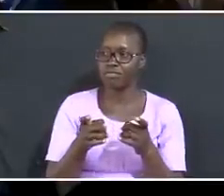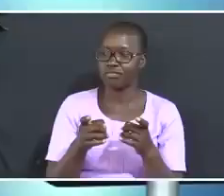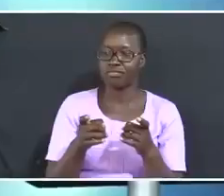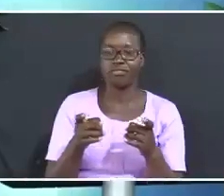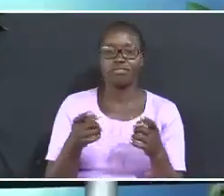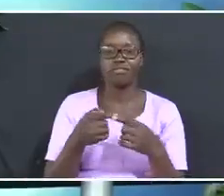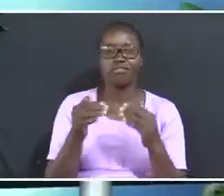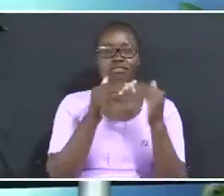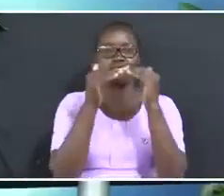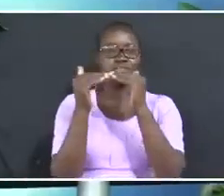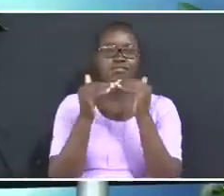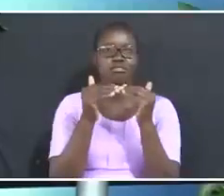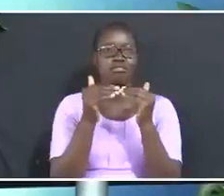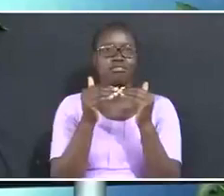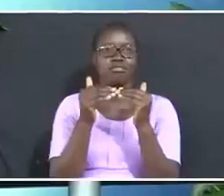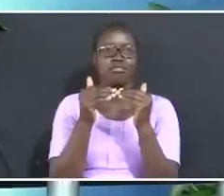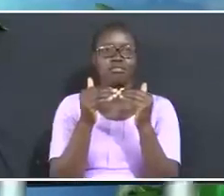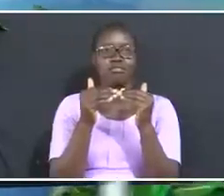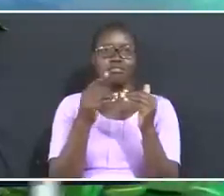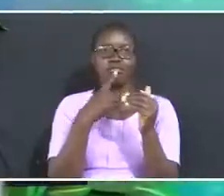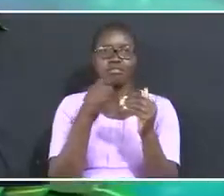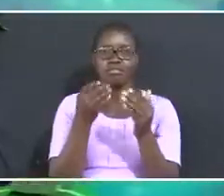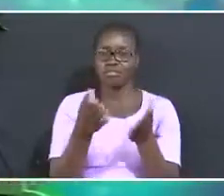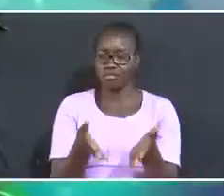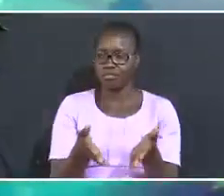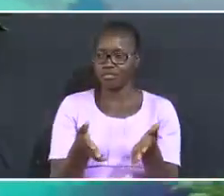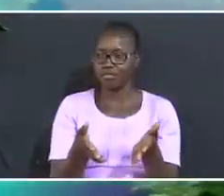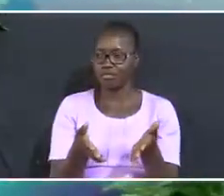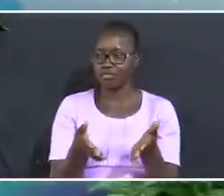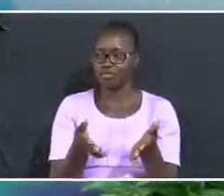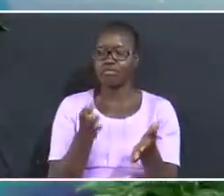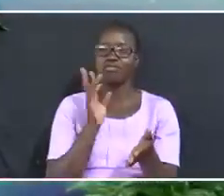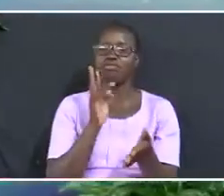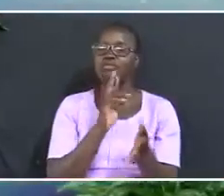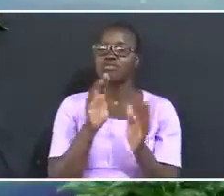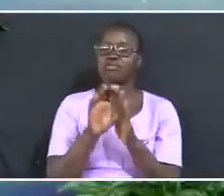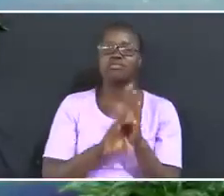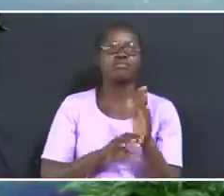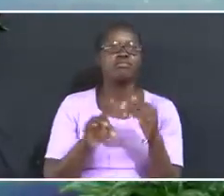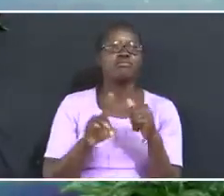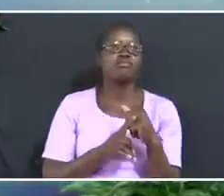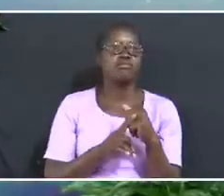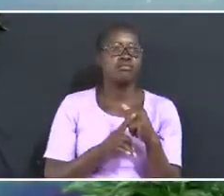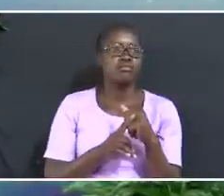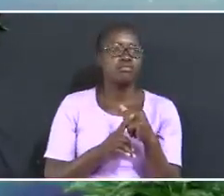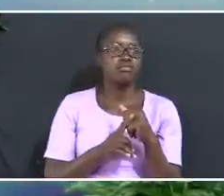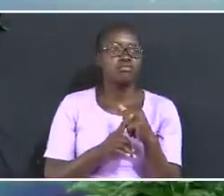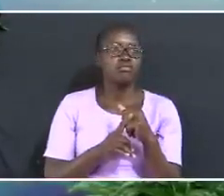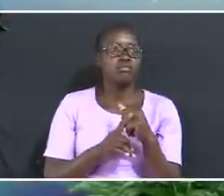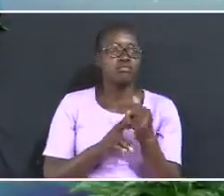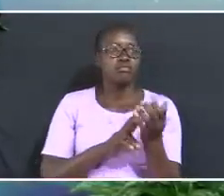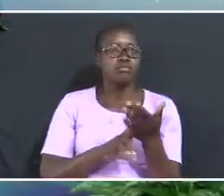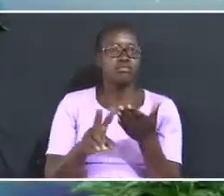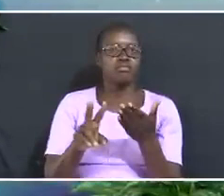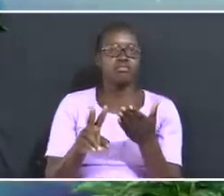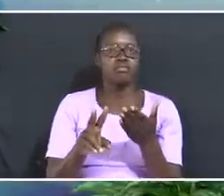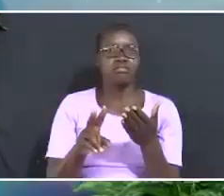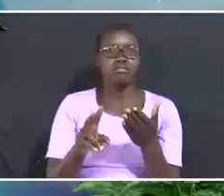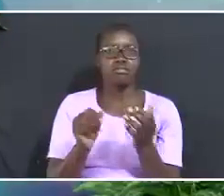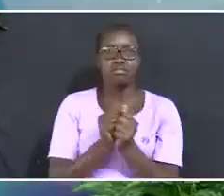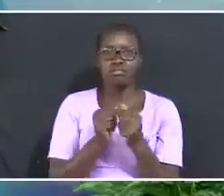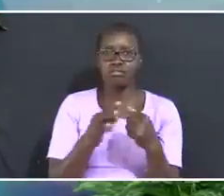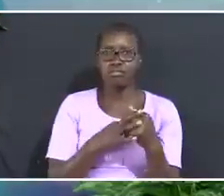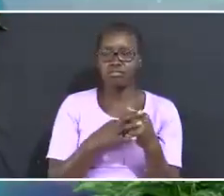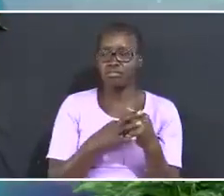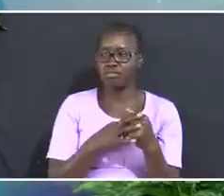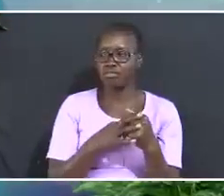parameters. So here, Romans chapter 6 and verse 18